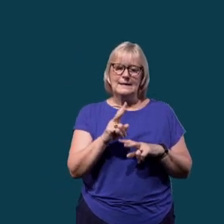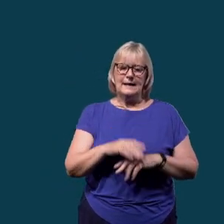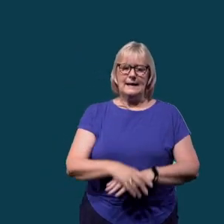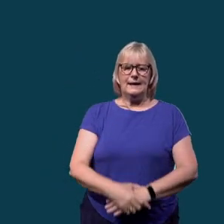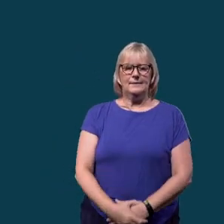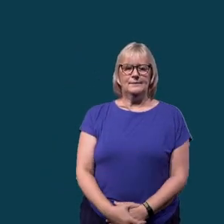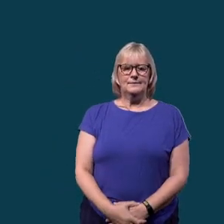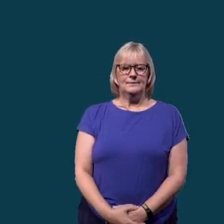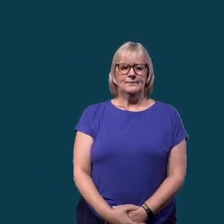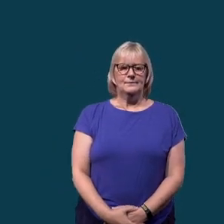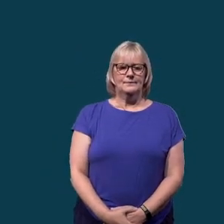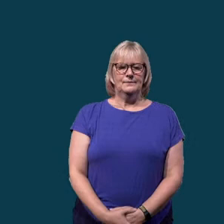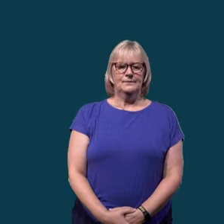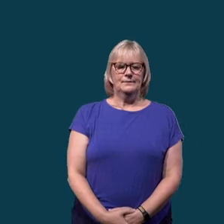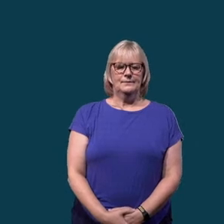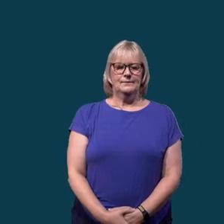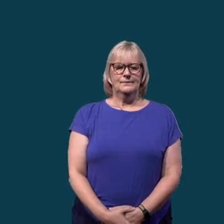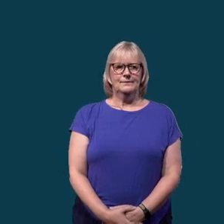old woman.